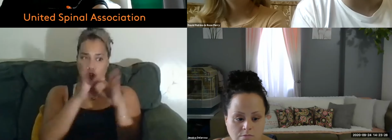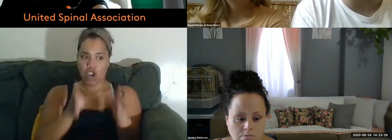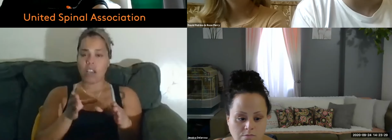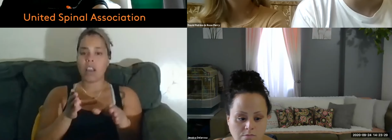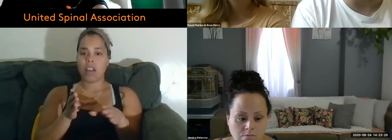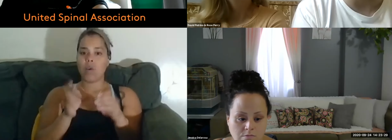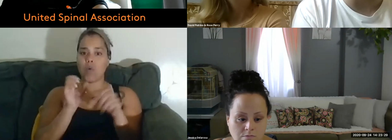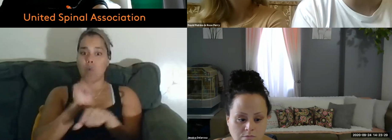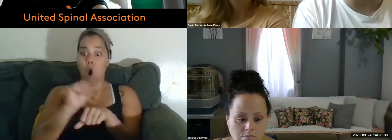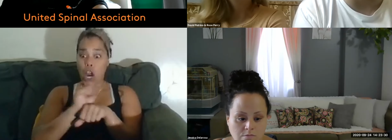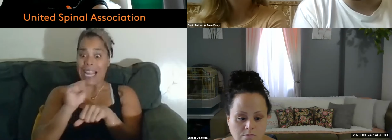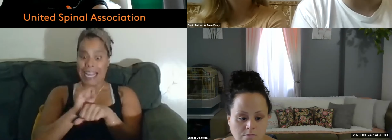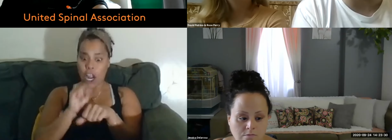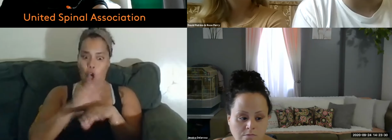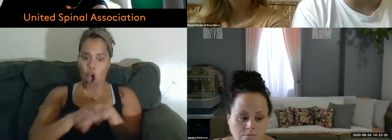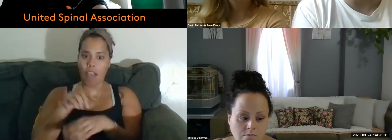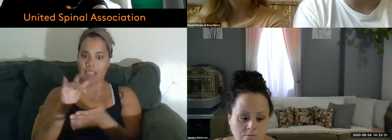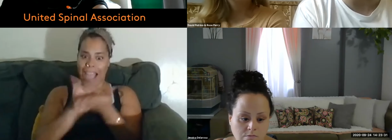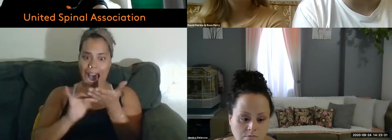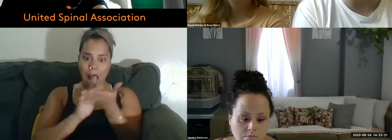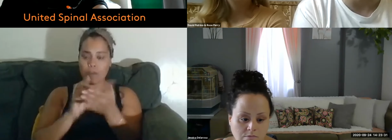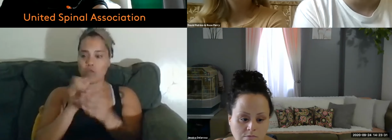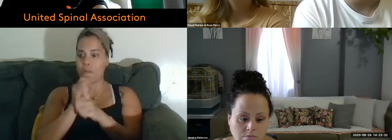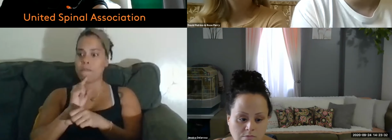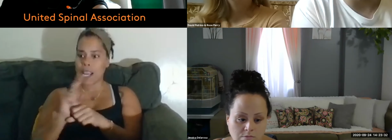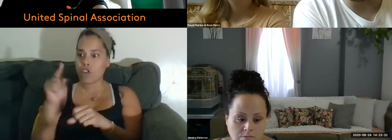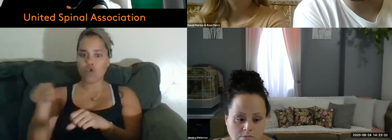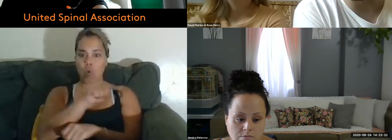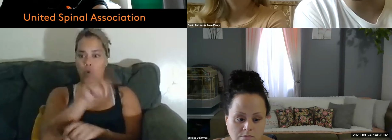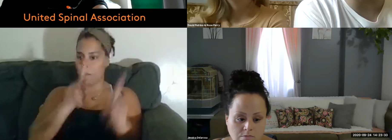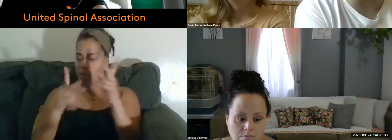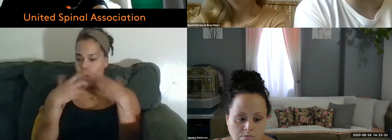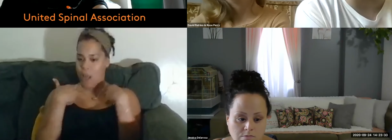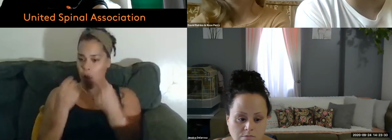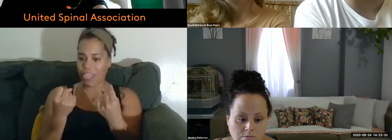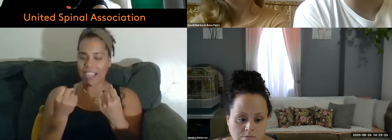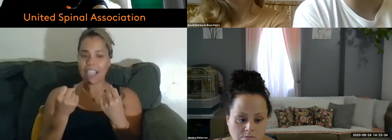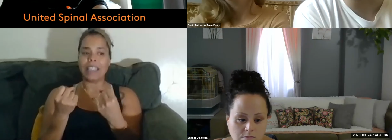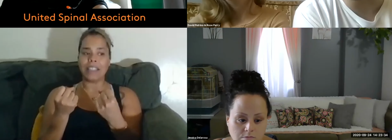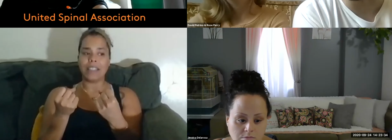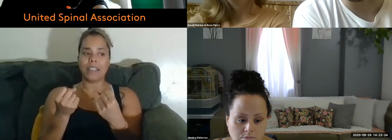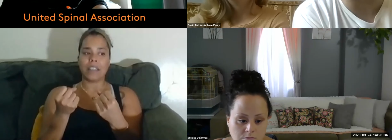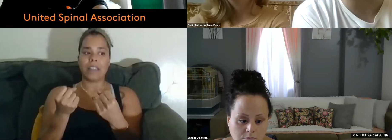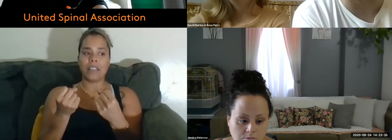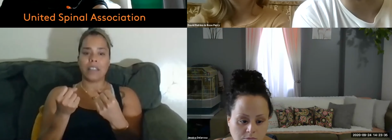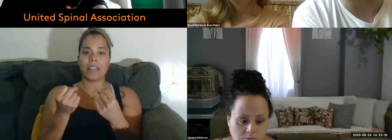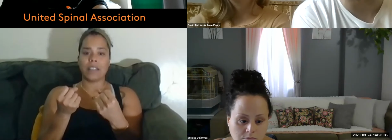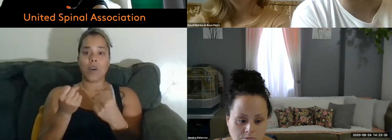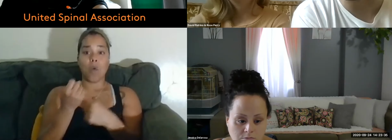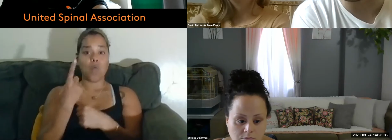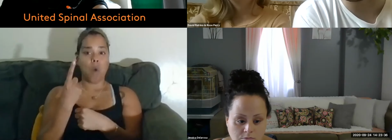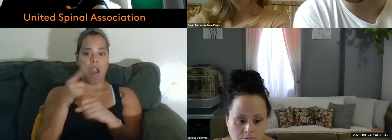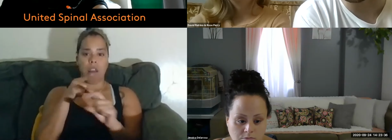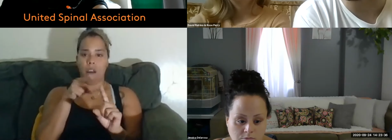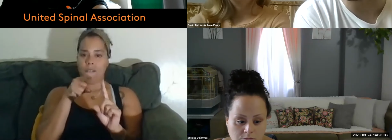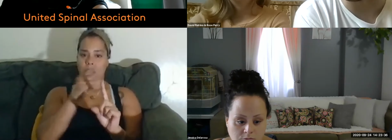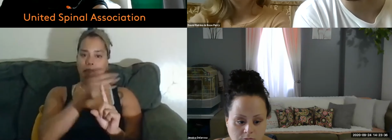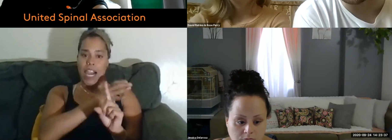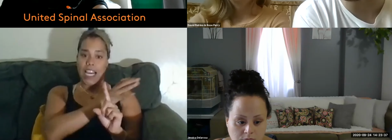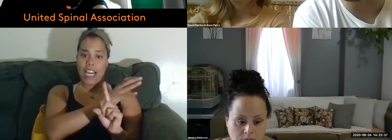the app, making sure that people were healthy and safe. And one of the clinicians sent me an